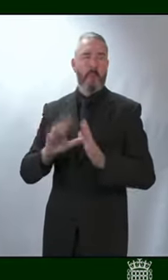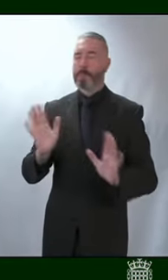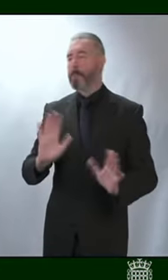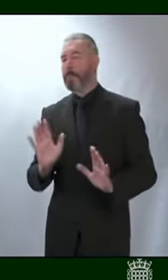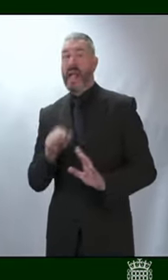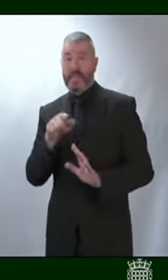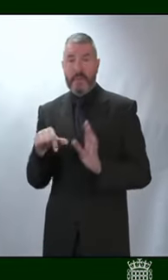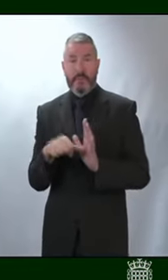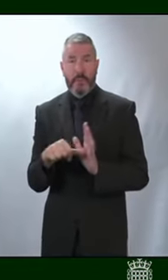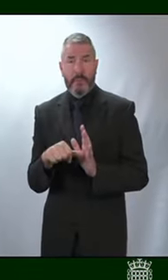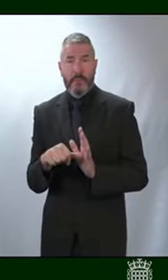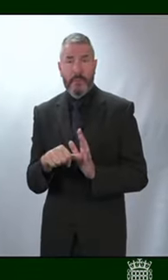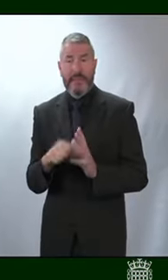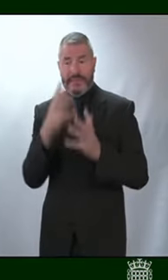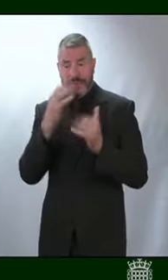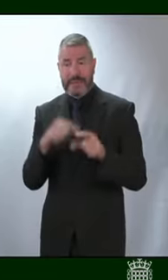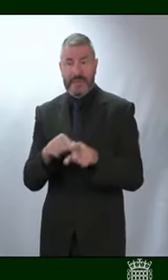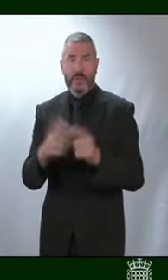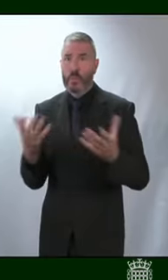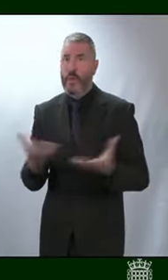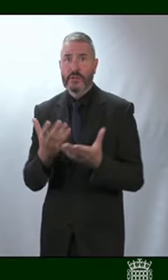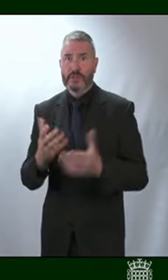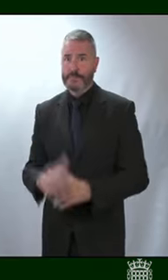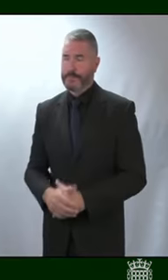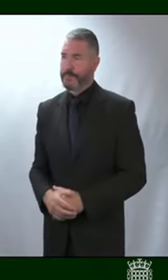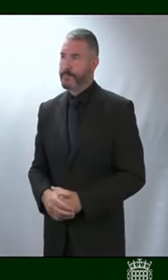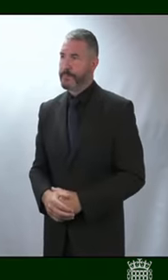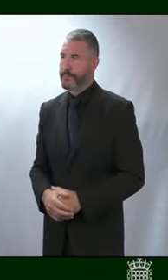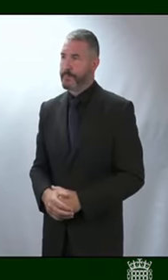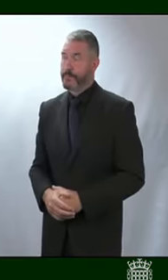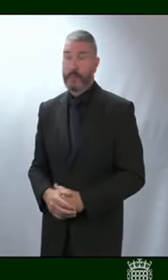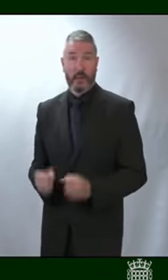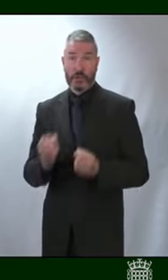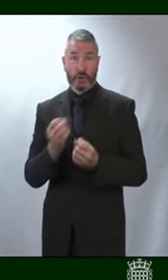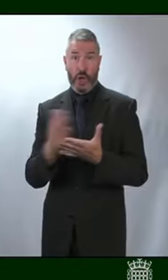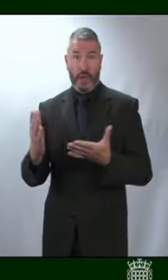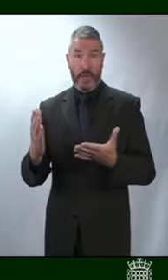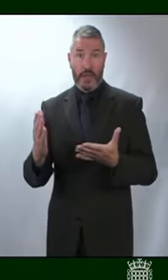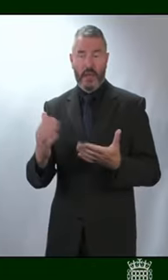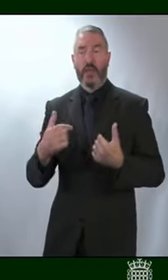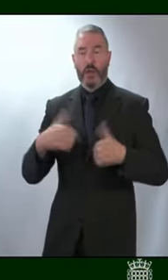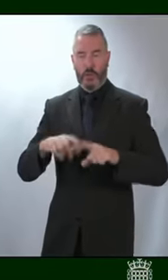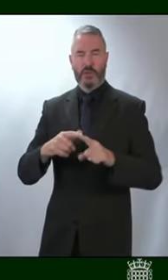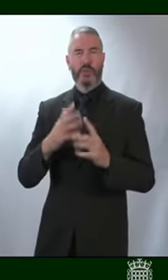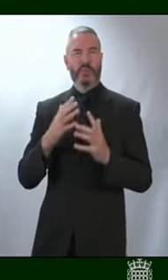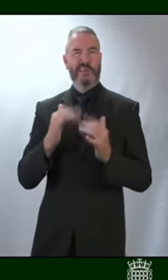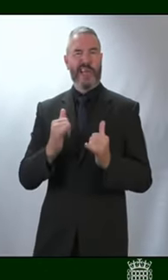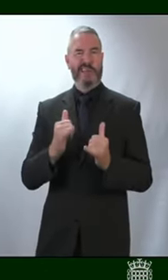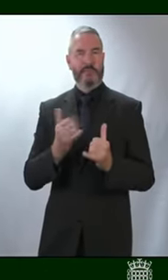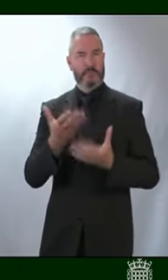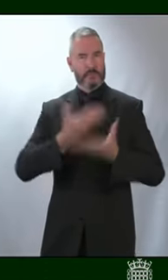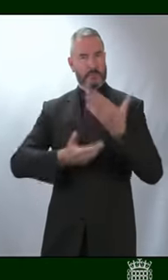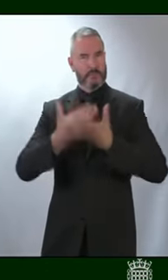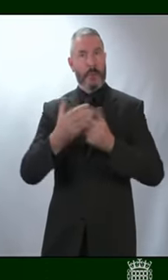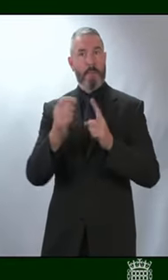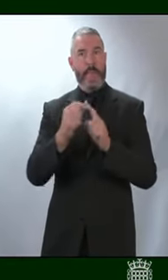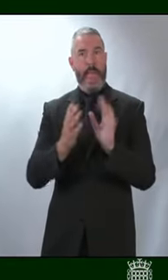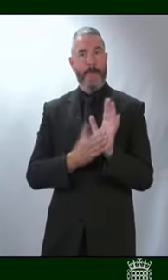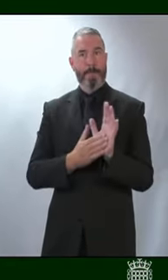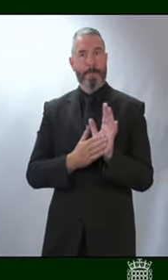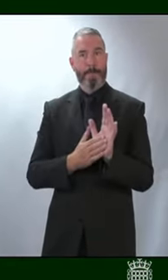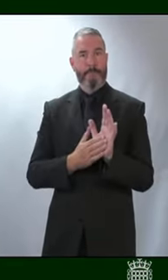the problem, Prime Minister. It's unclear, and let's test what the Prime Minister's explanation is. is